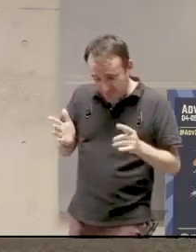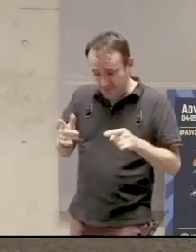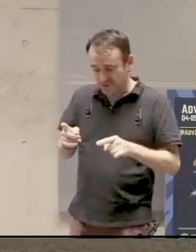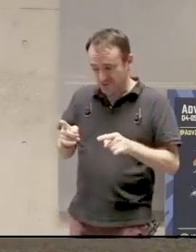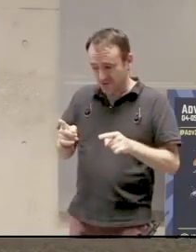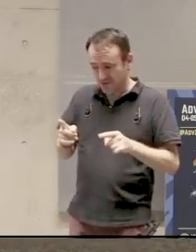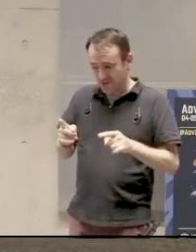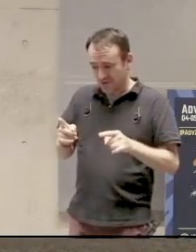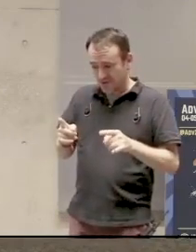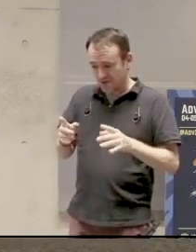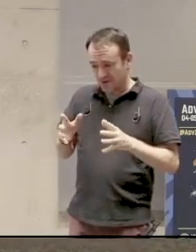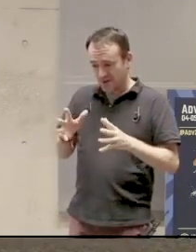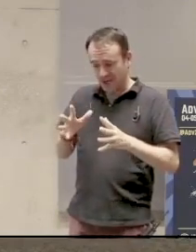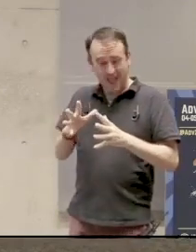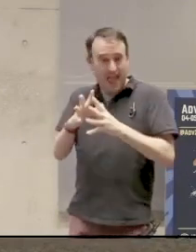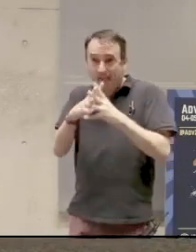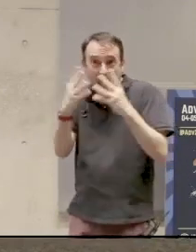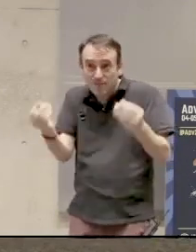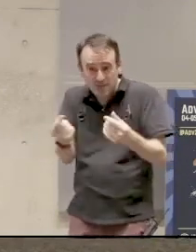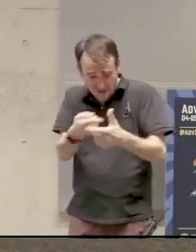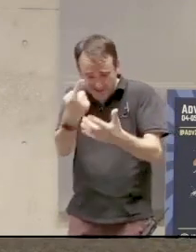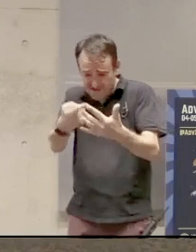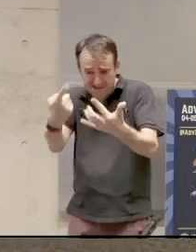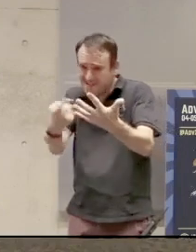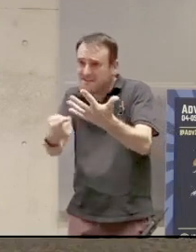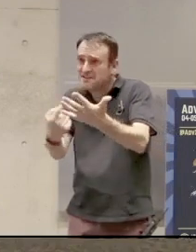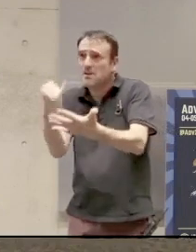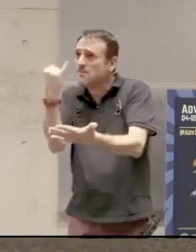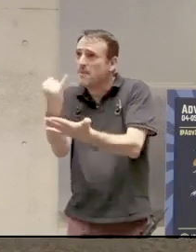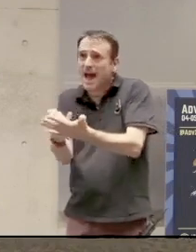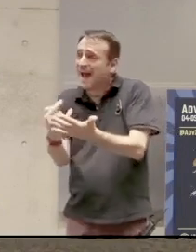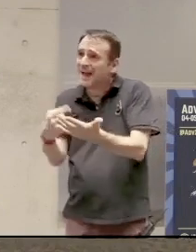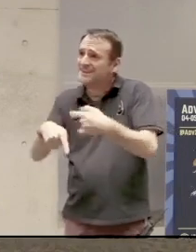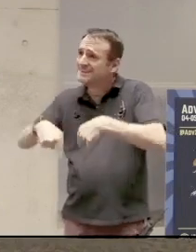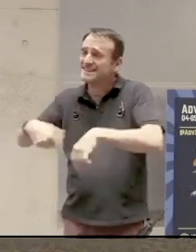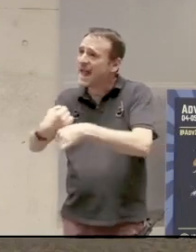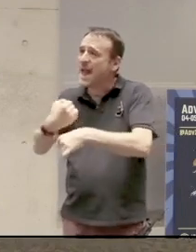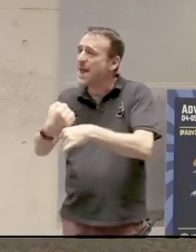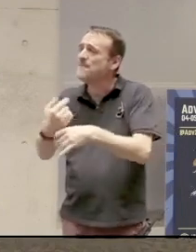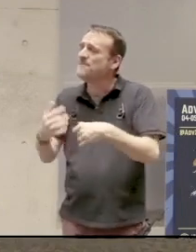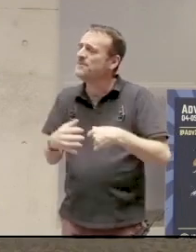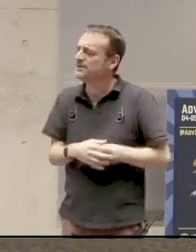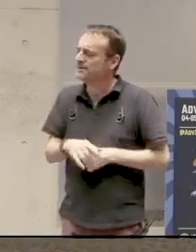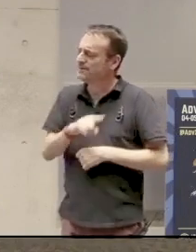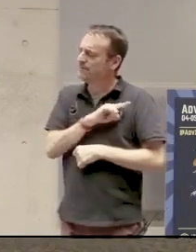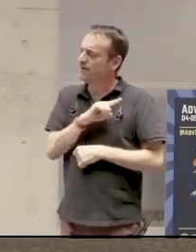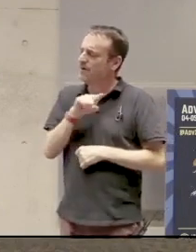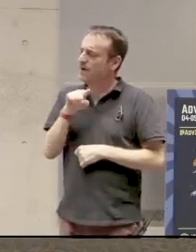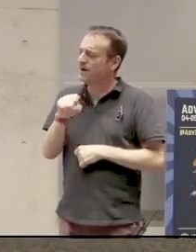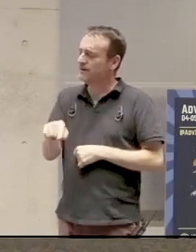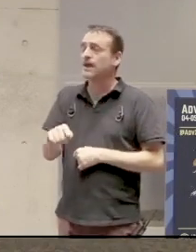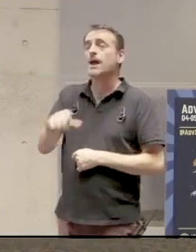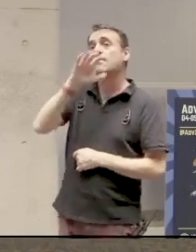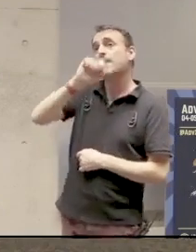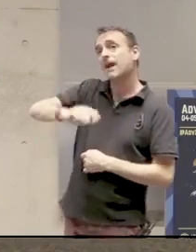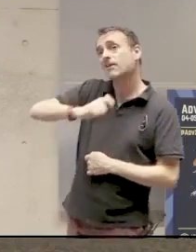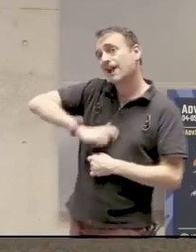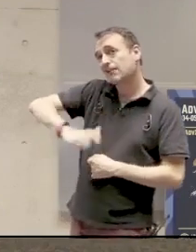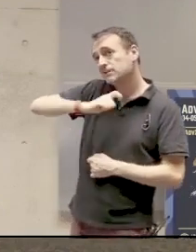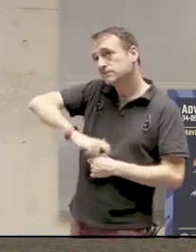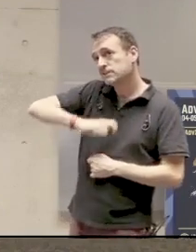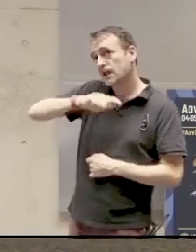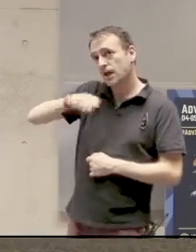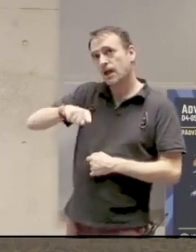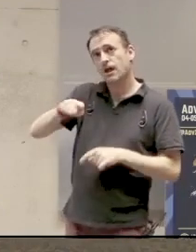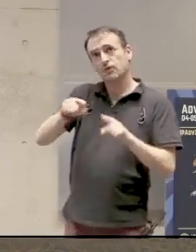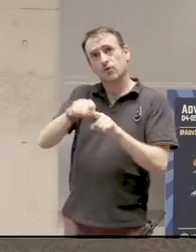is bad about the sort of the scenario of this game, because as one of the male characters, it's also the